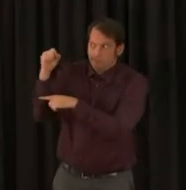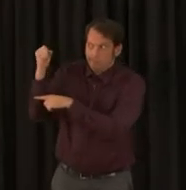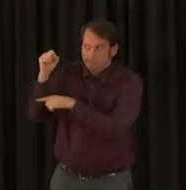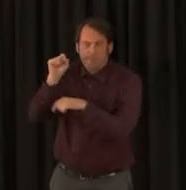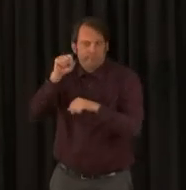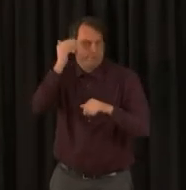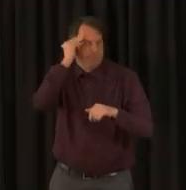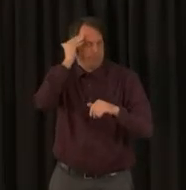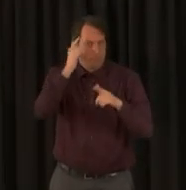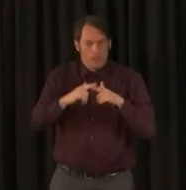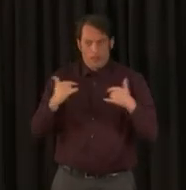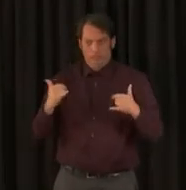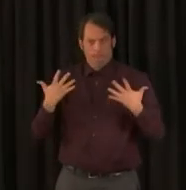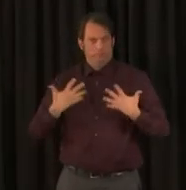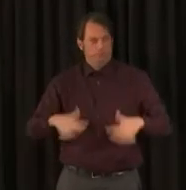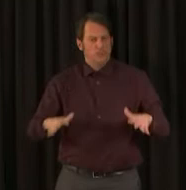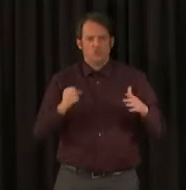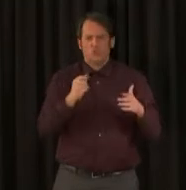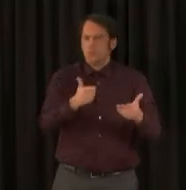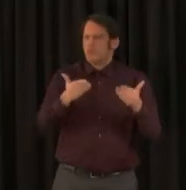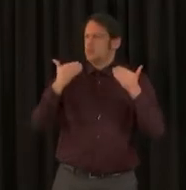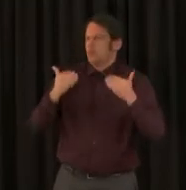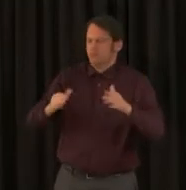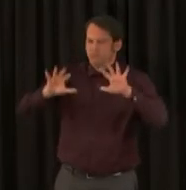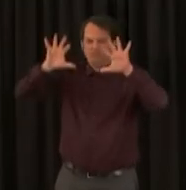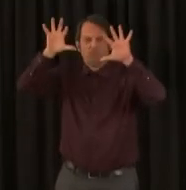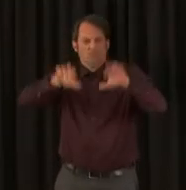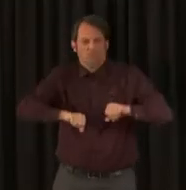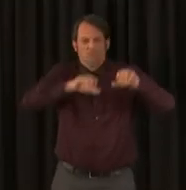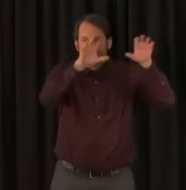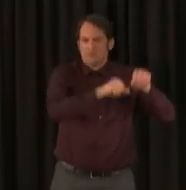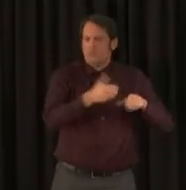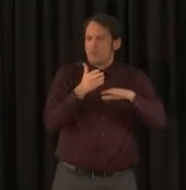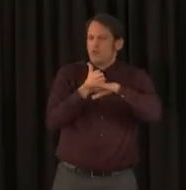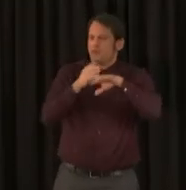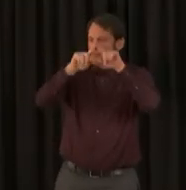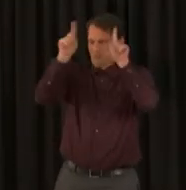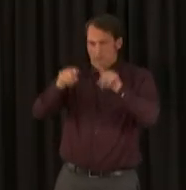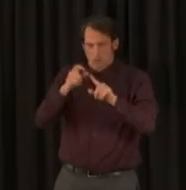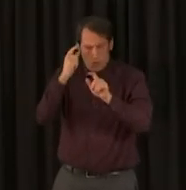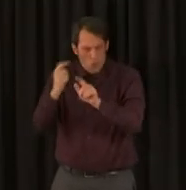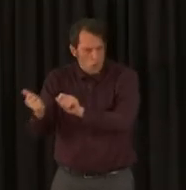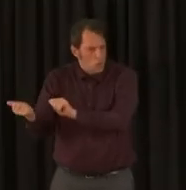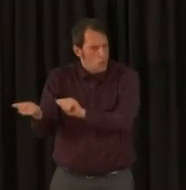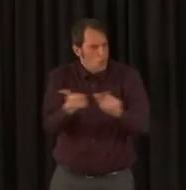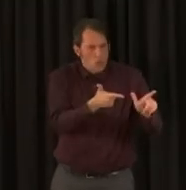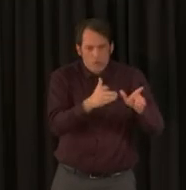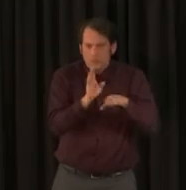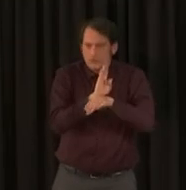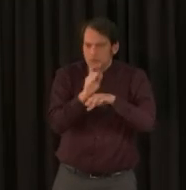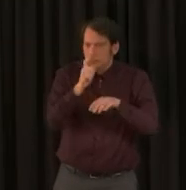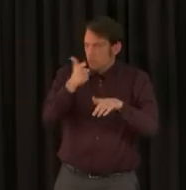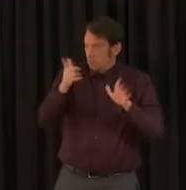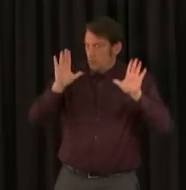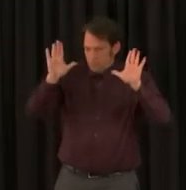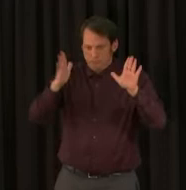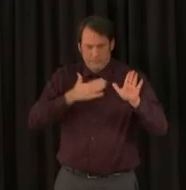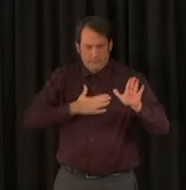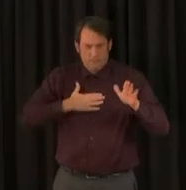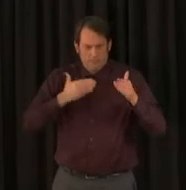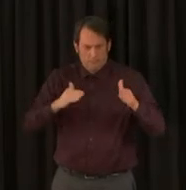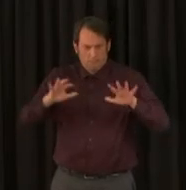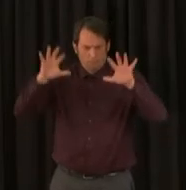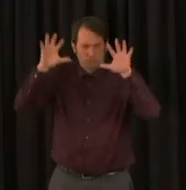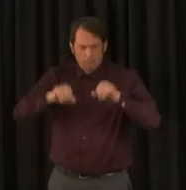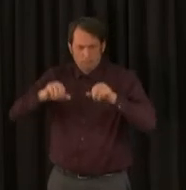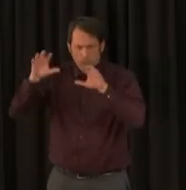now is the time to actually take down the boards. So we're asking folks to take down the boards as soon as possible. We actually do have a